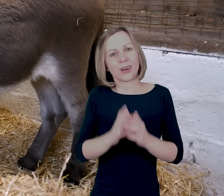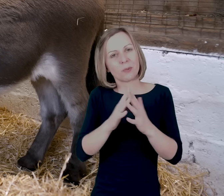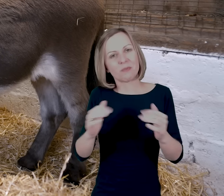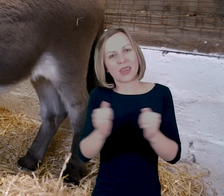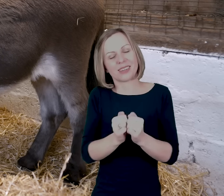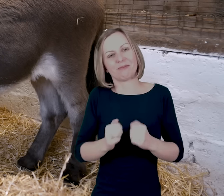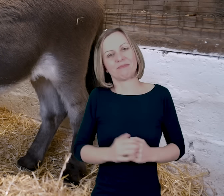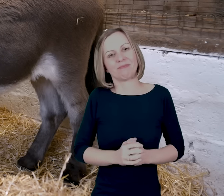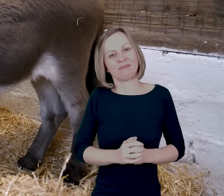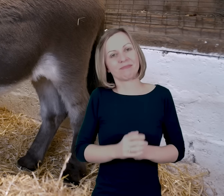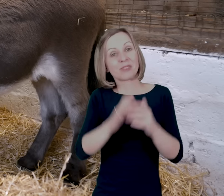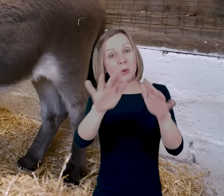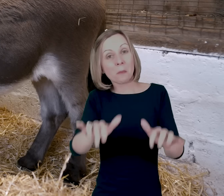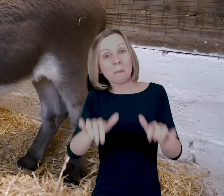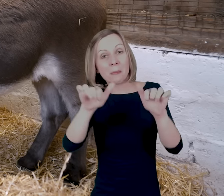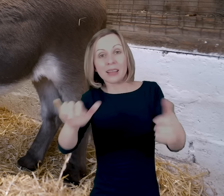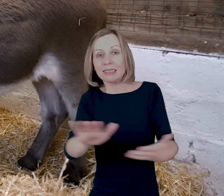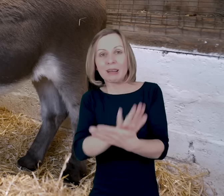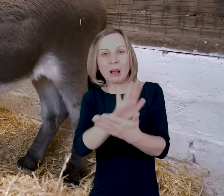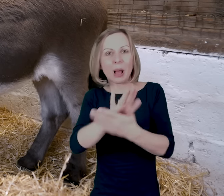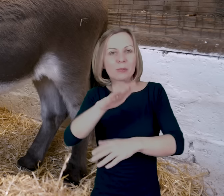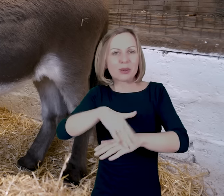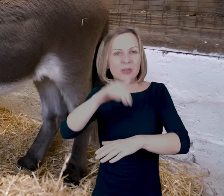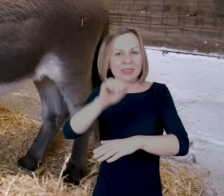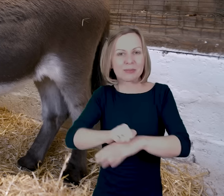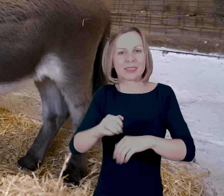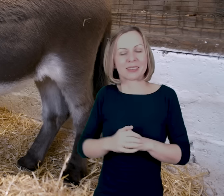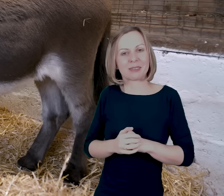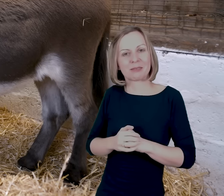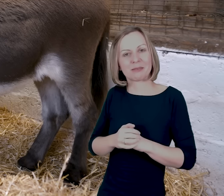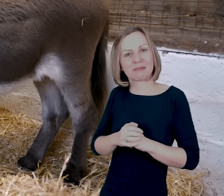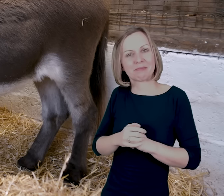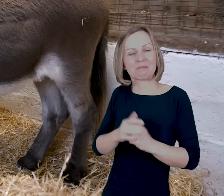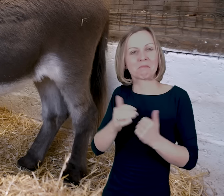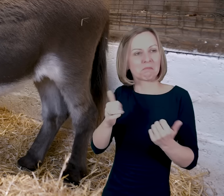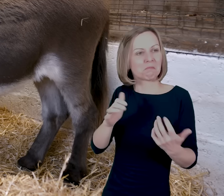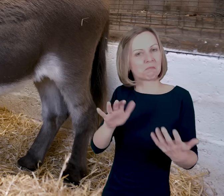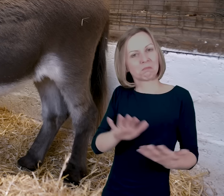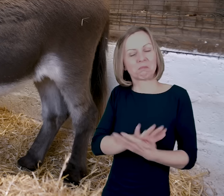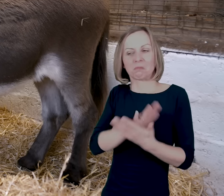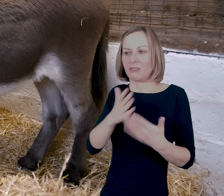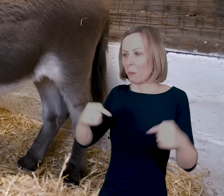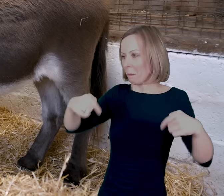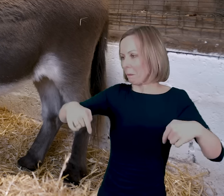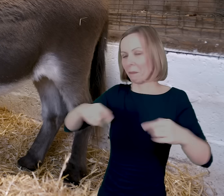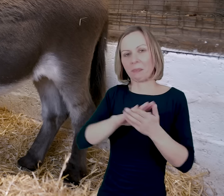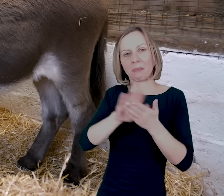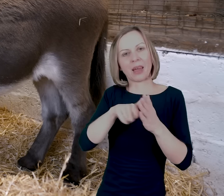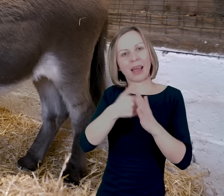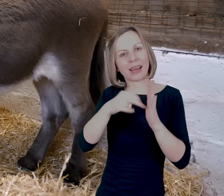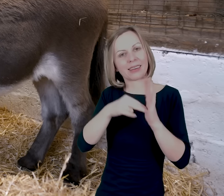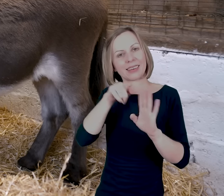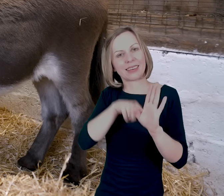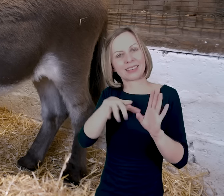people. Amen. God bless and happy Christmas, everyone. And very best wishes from